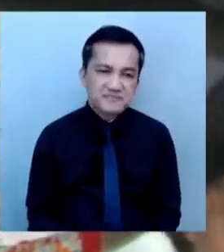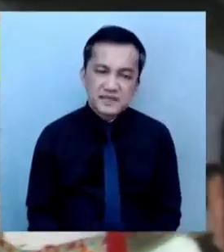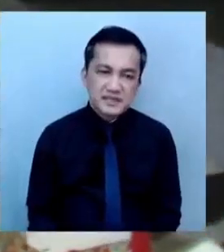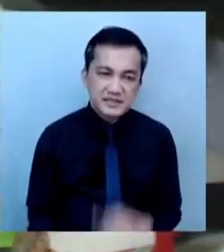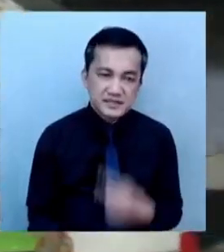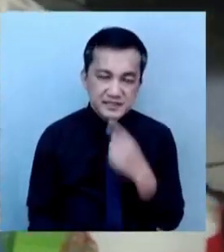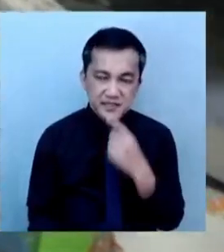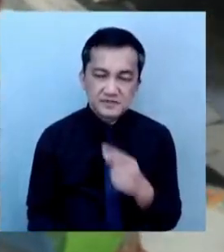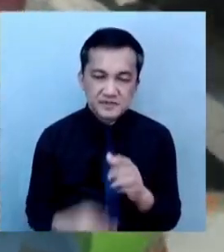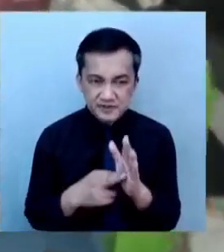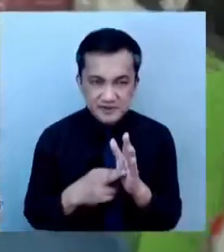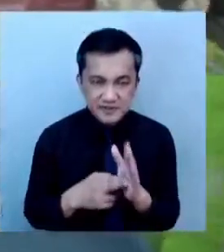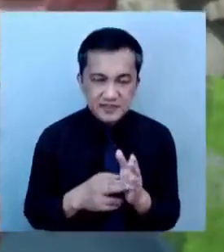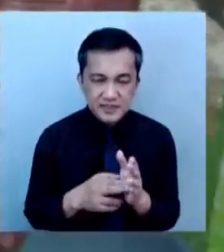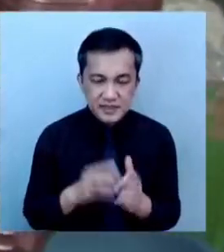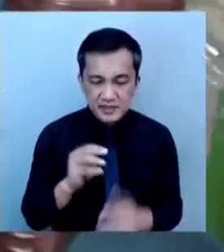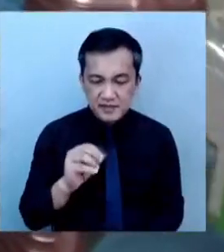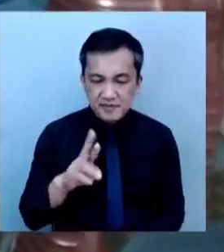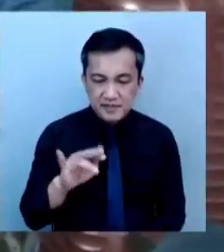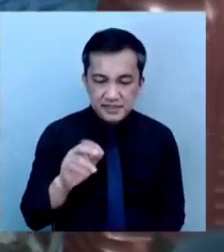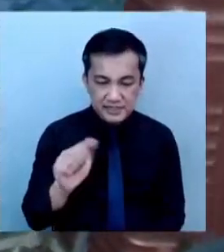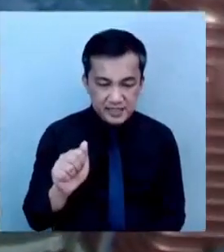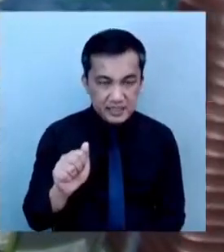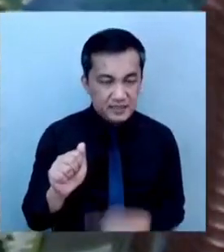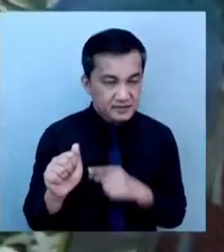She requested Marina or the